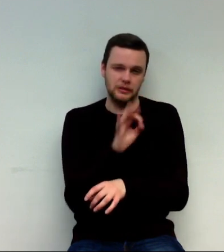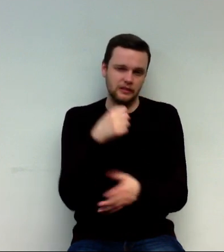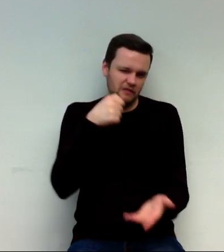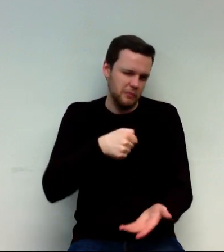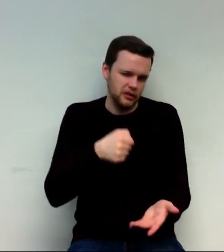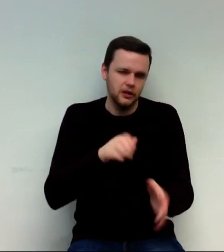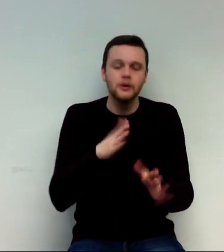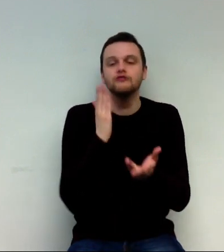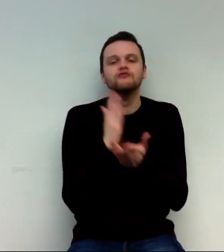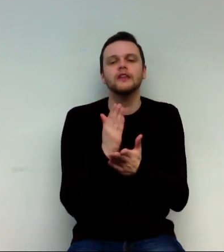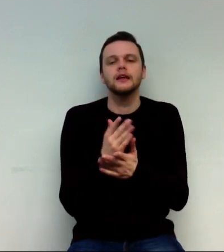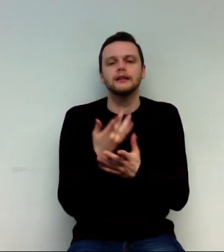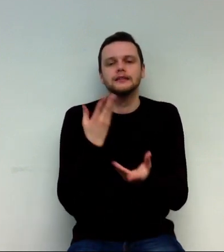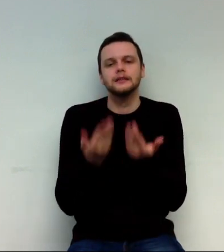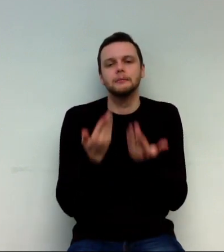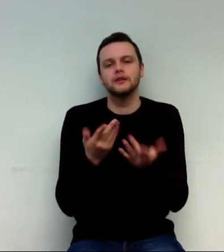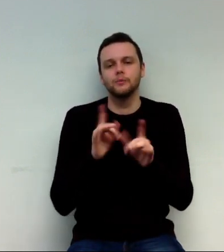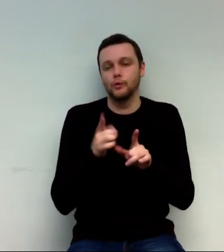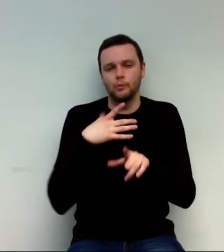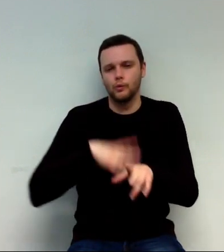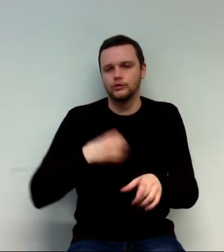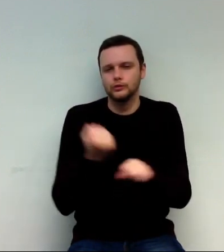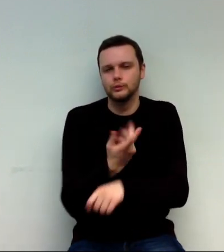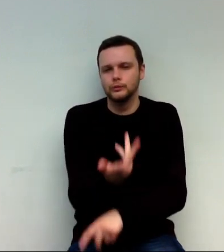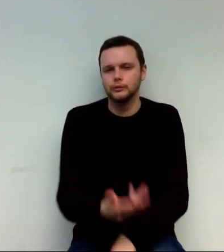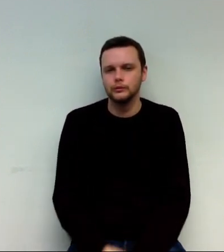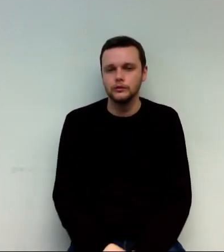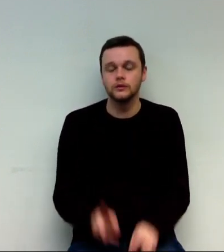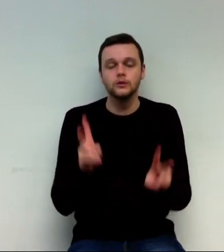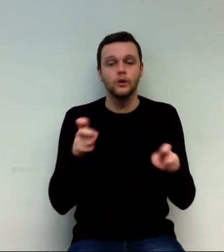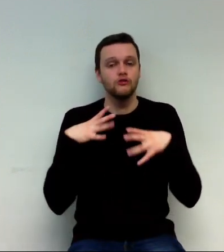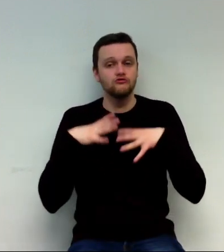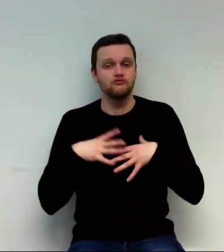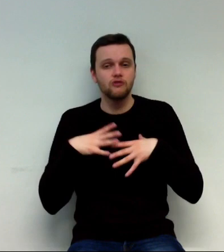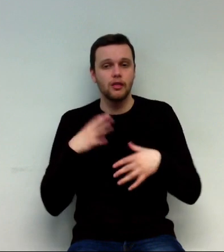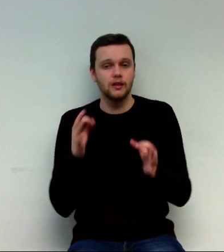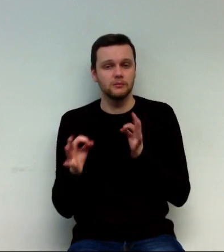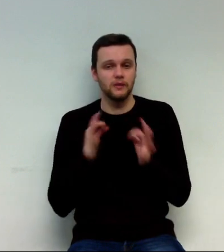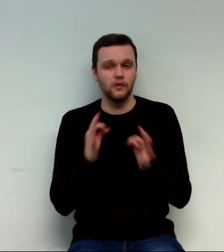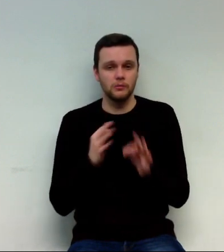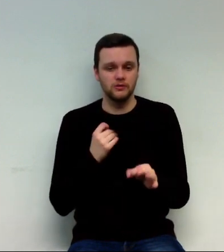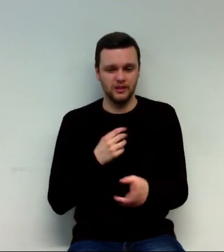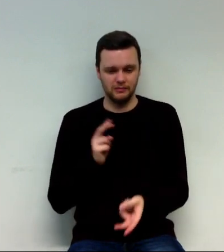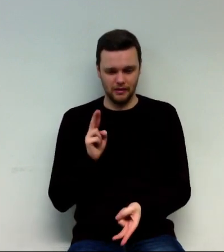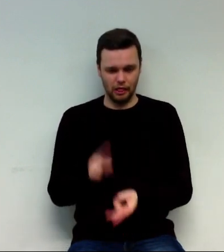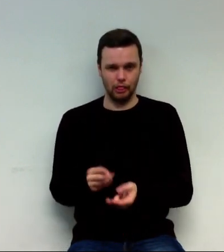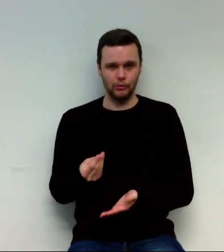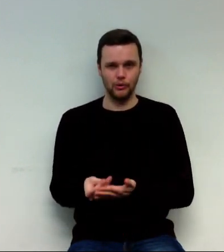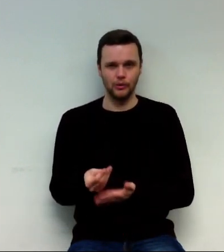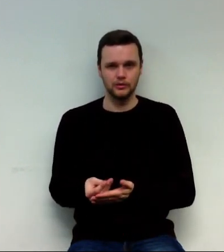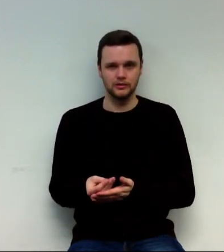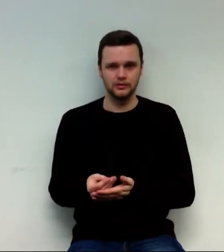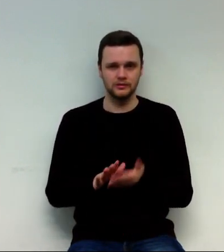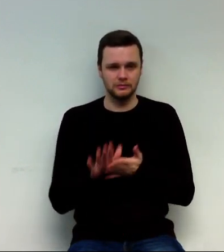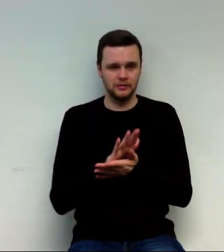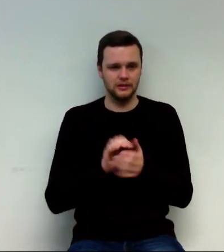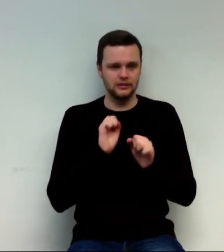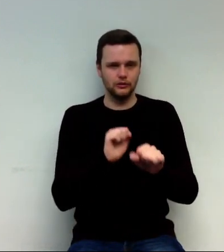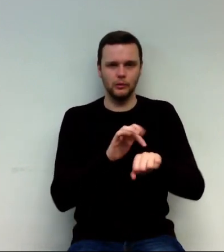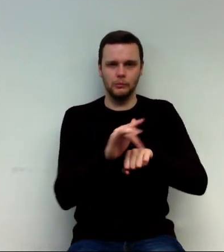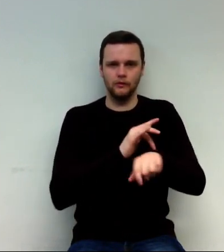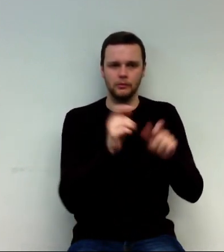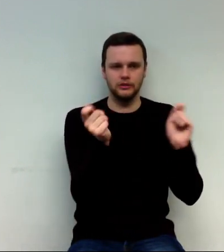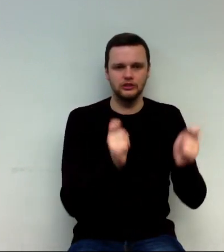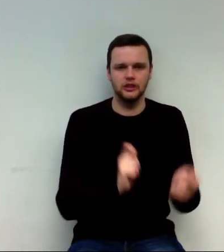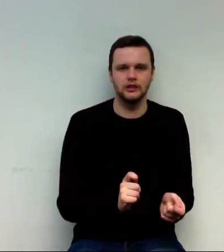really depends on what you're trying to do. Something like a relaxed performance is going to be quite low cost because it's about changing your performance,